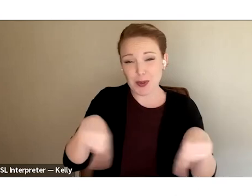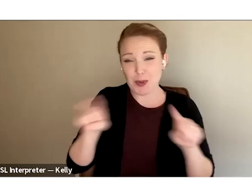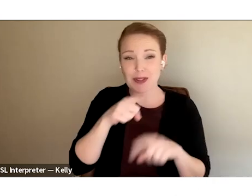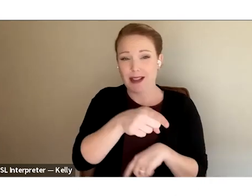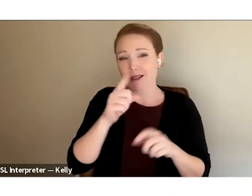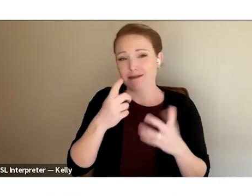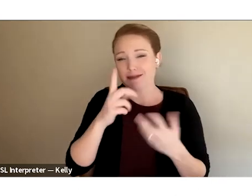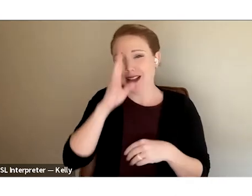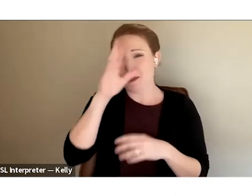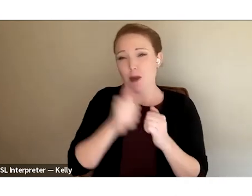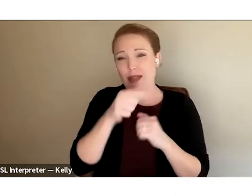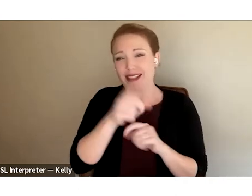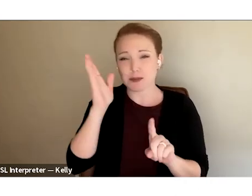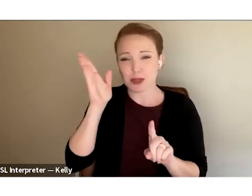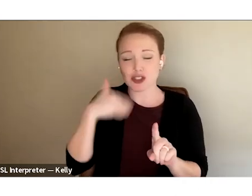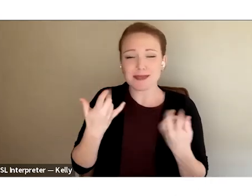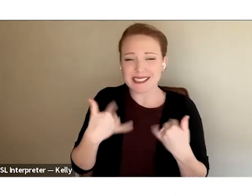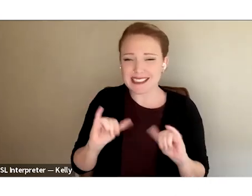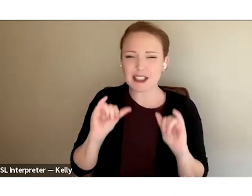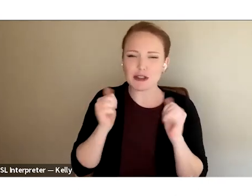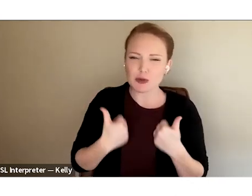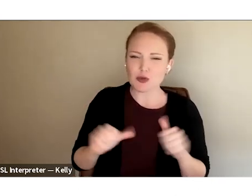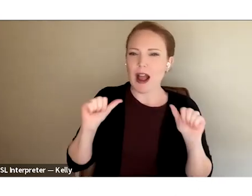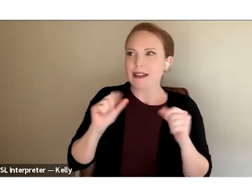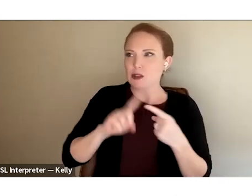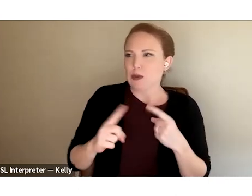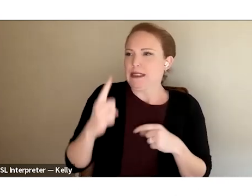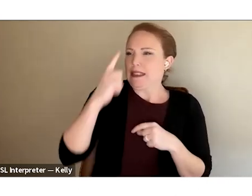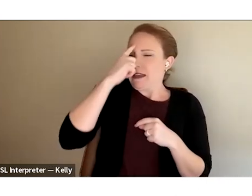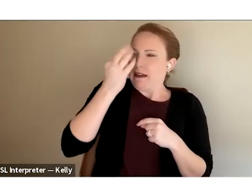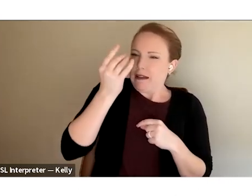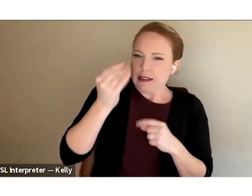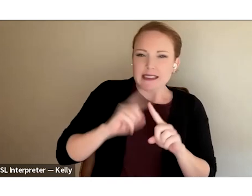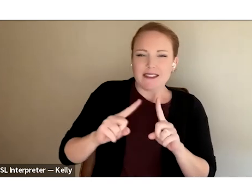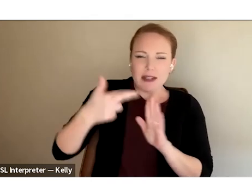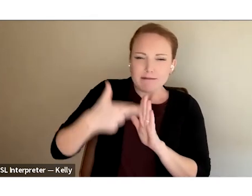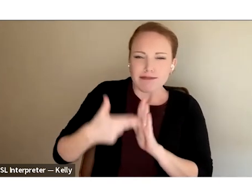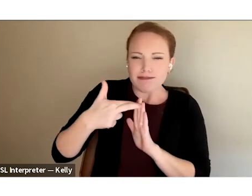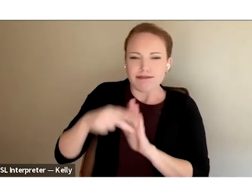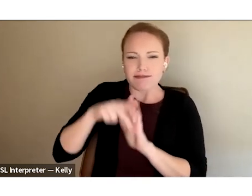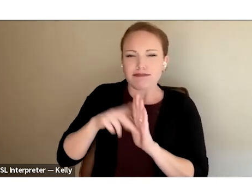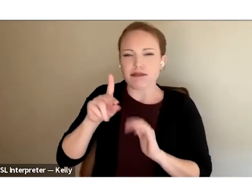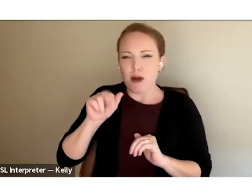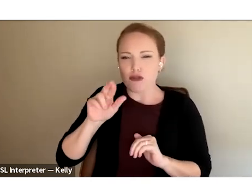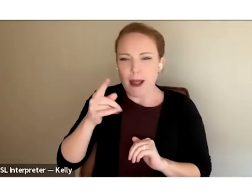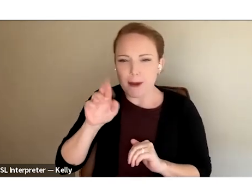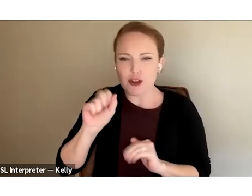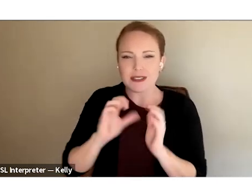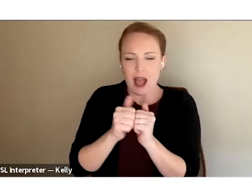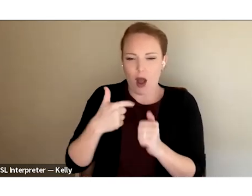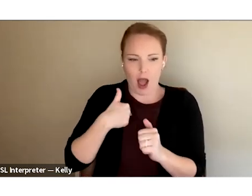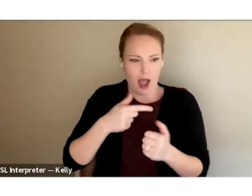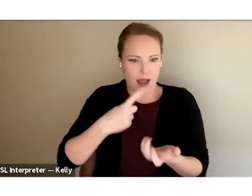together, because I'm still trying to think through the parameters of how I'm talking about and defining creative